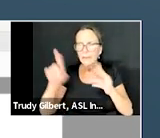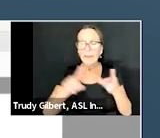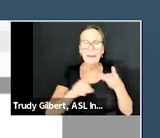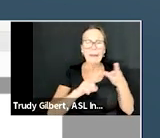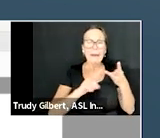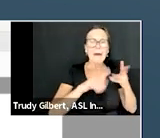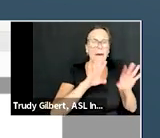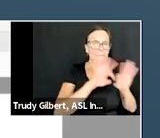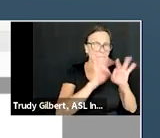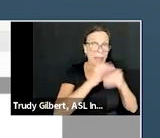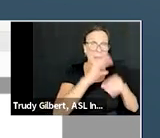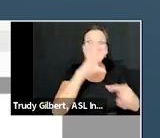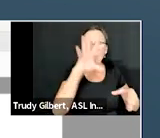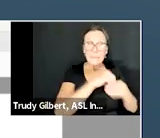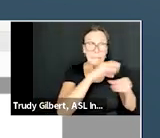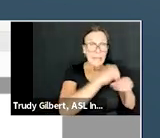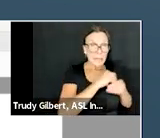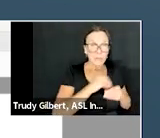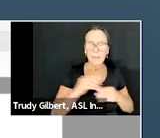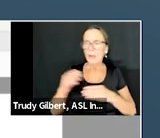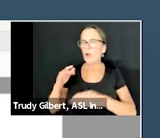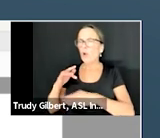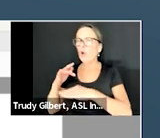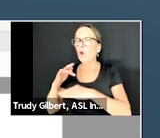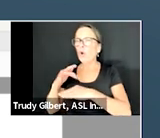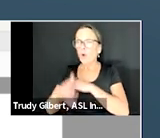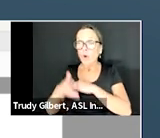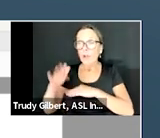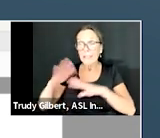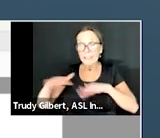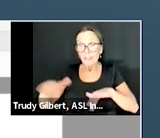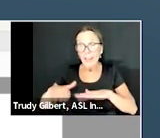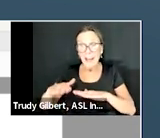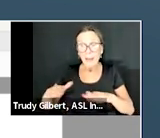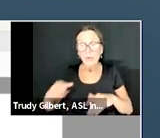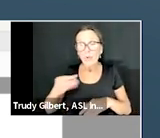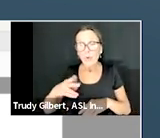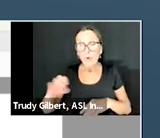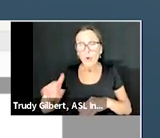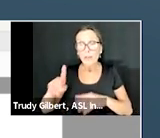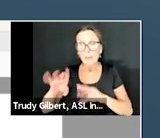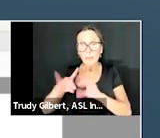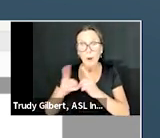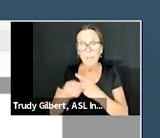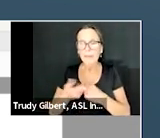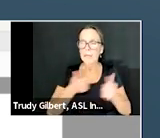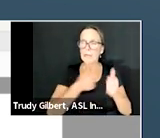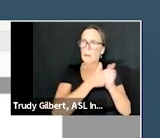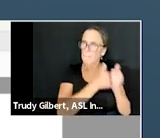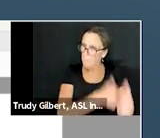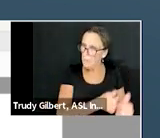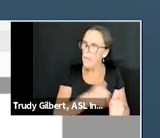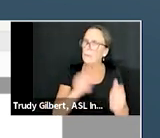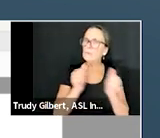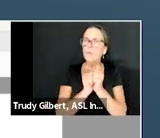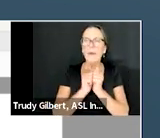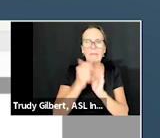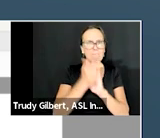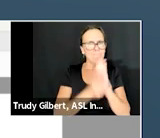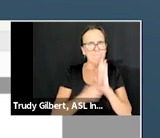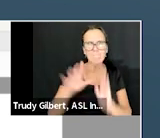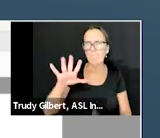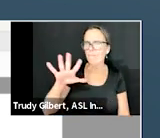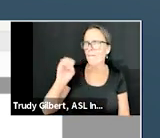engagement, the early childhood department, compliance with the 504 process, and it